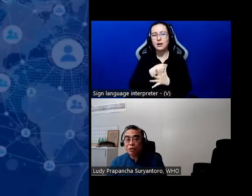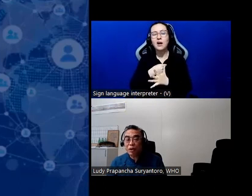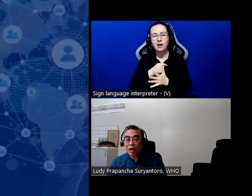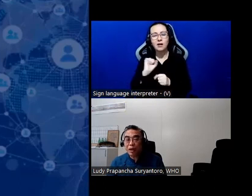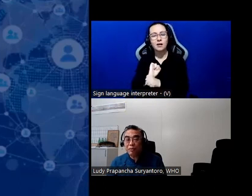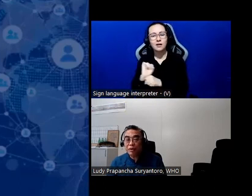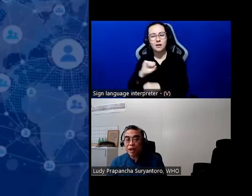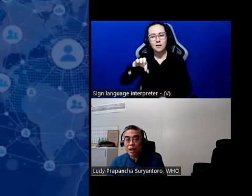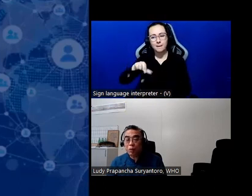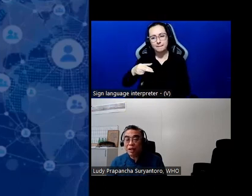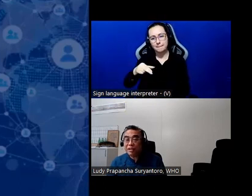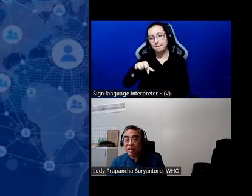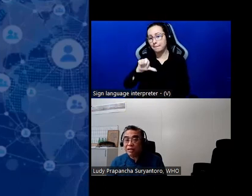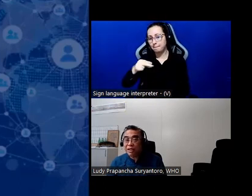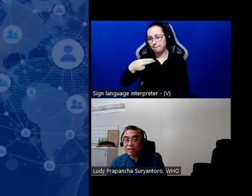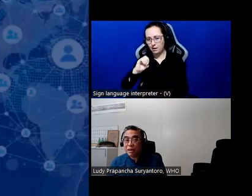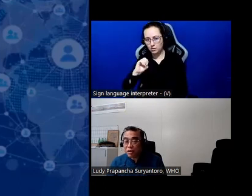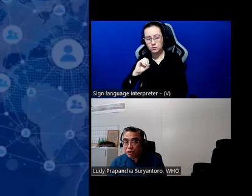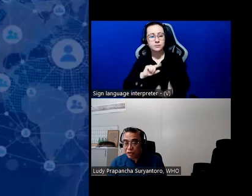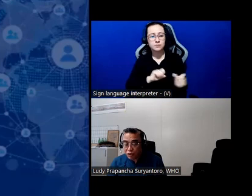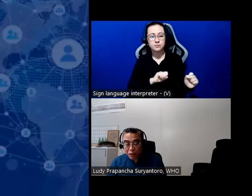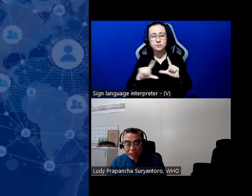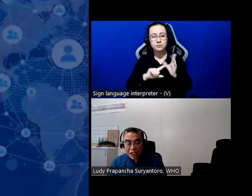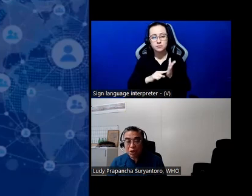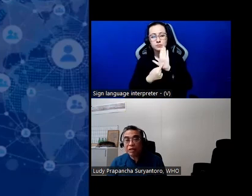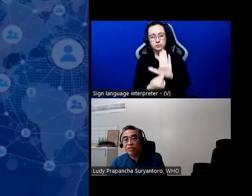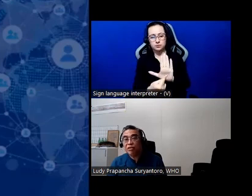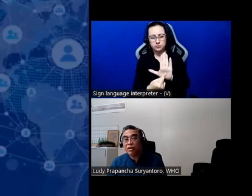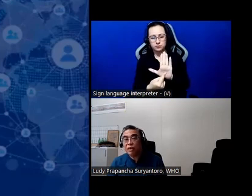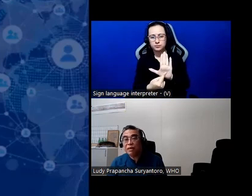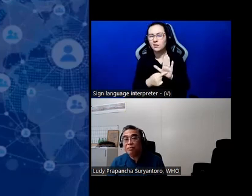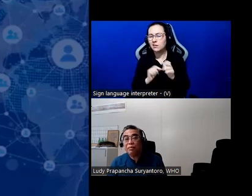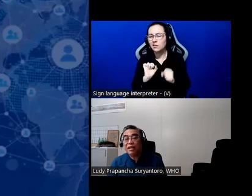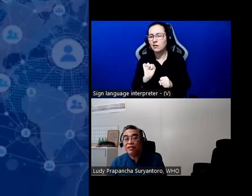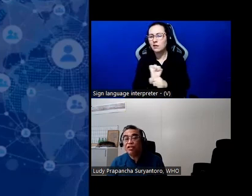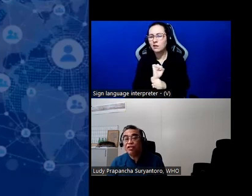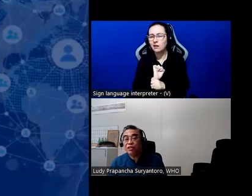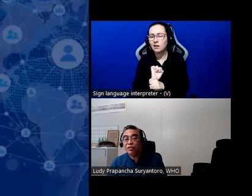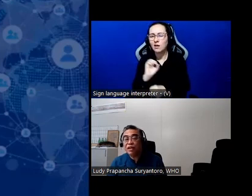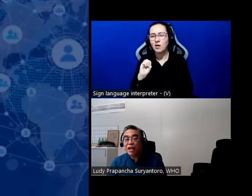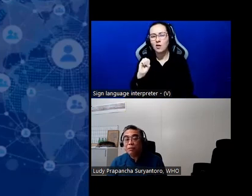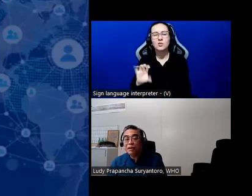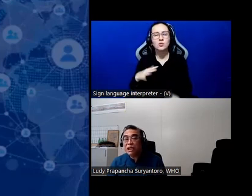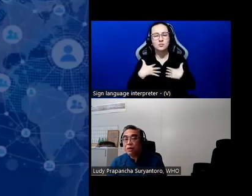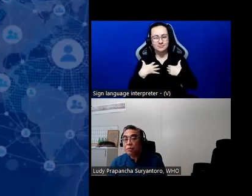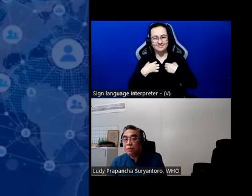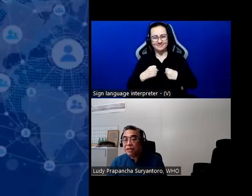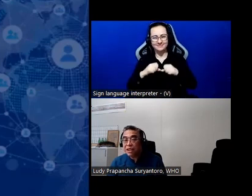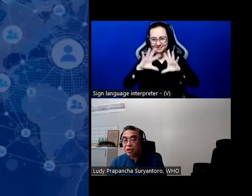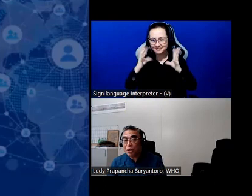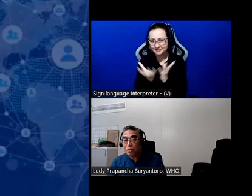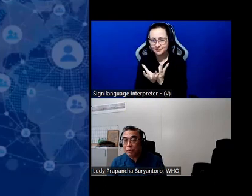present you what exactly that WHO is doing in the context of urban preparedness initiative, particularly